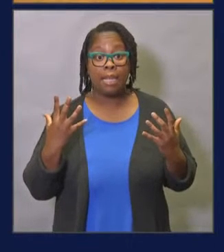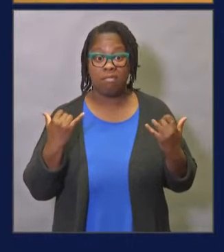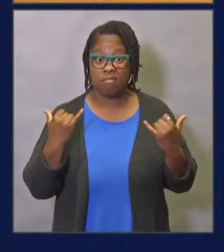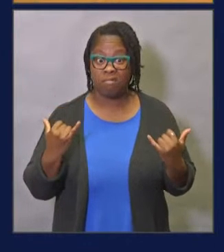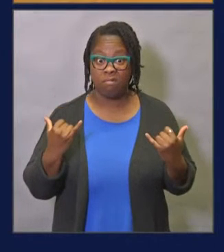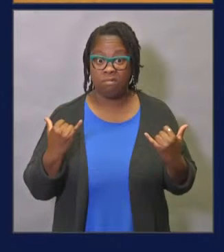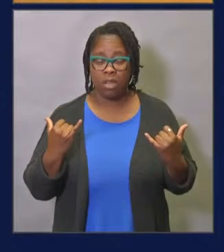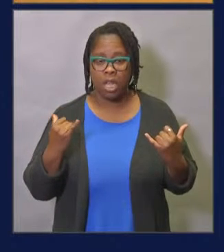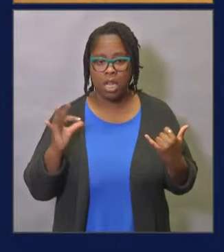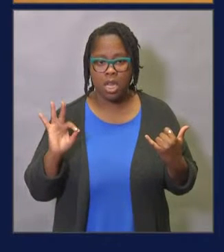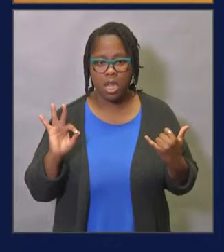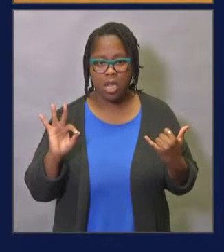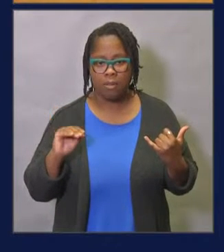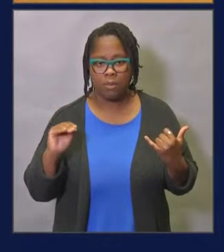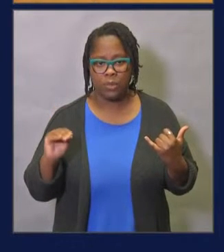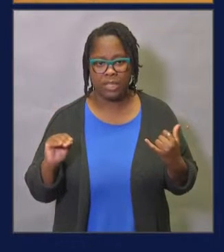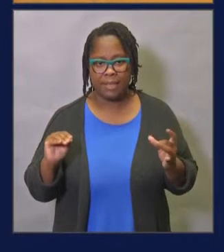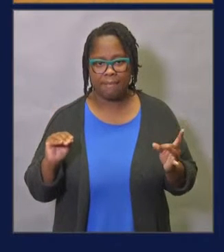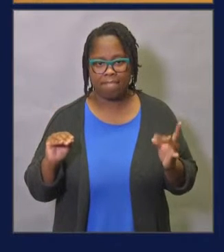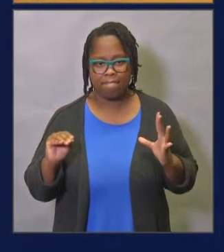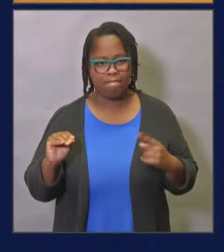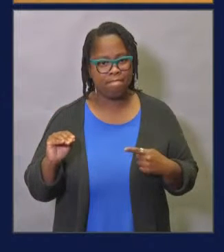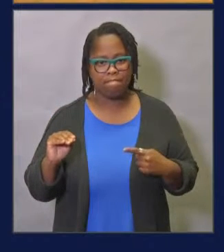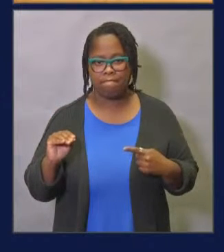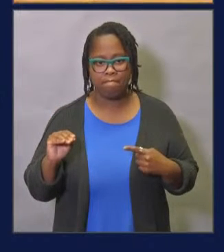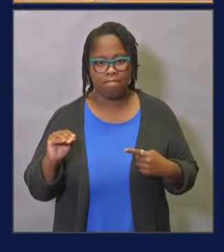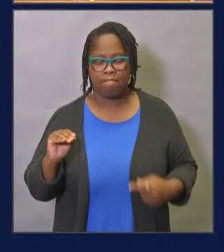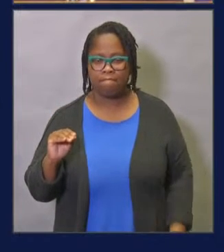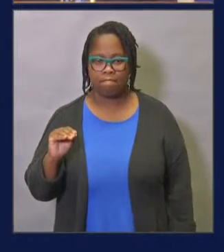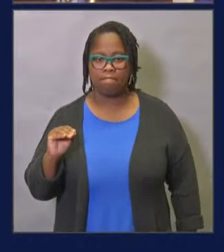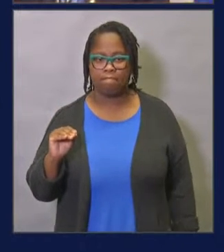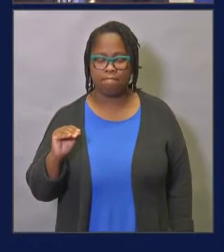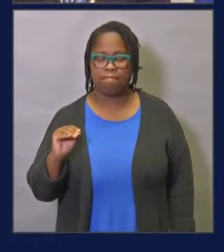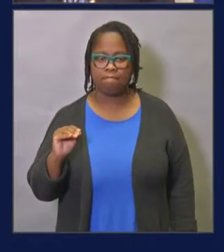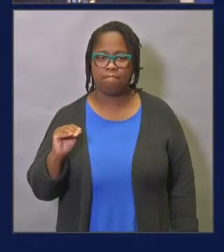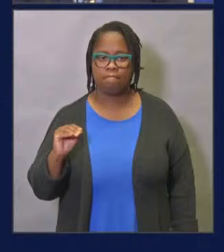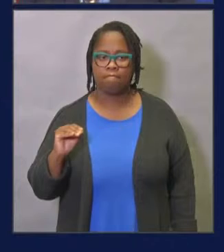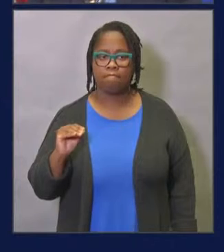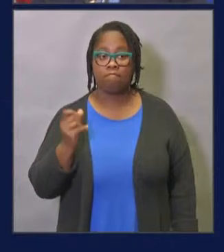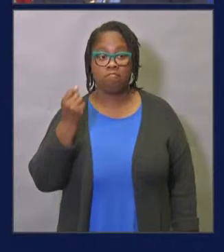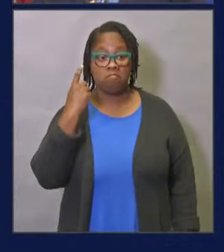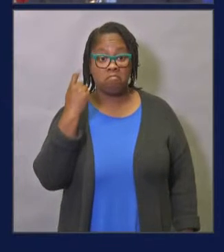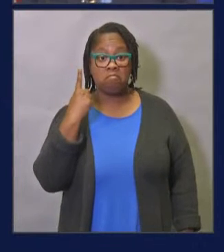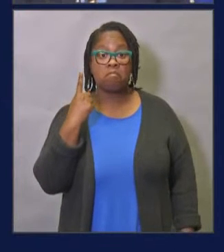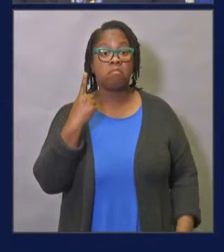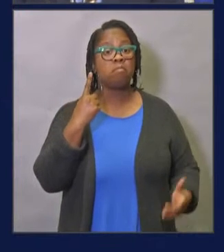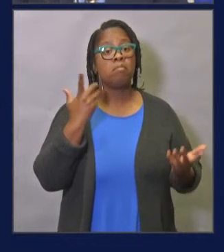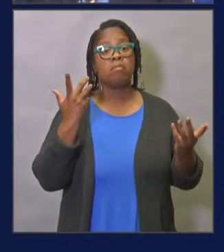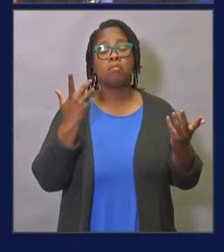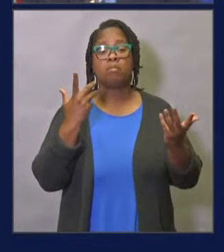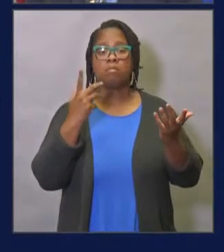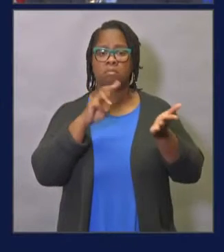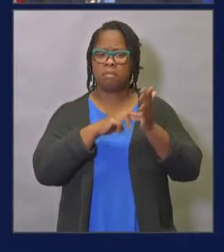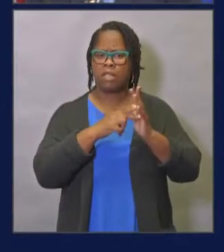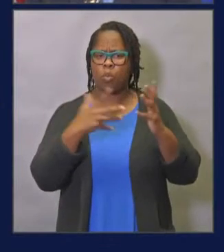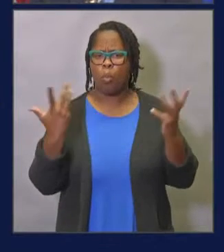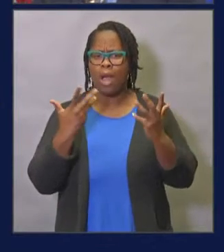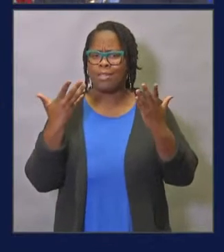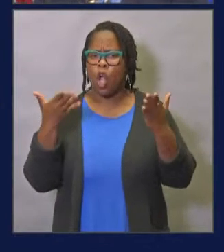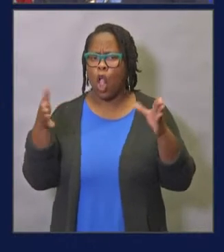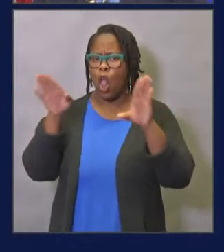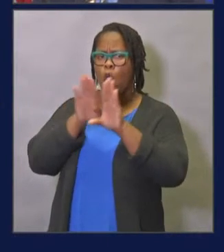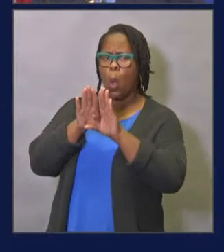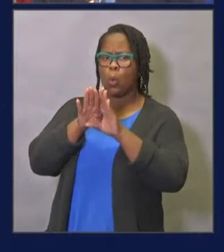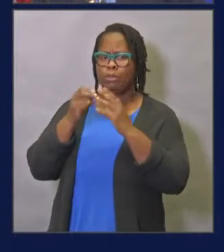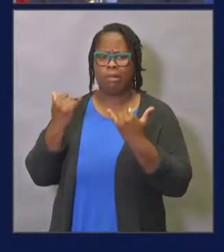at 9%. And as a reminder, the following sectors are closed under